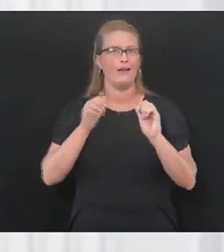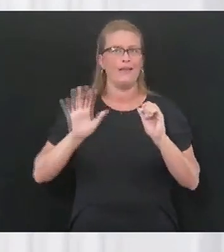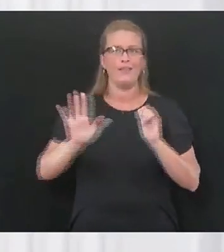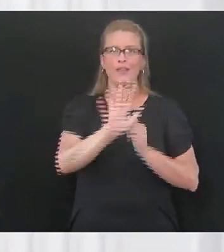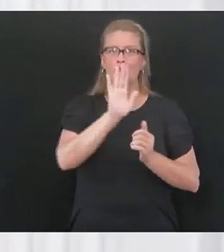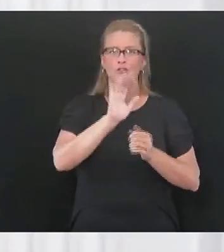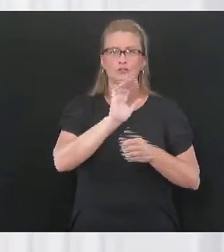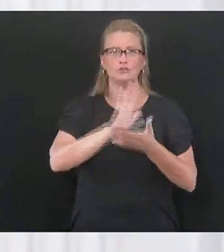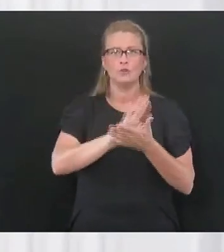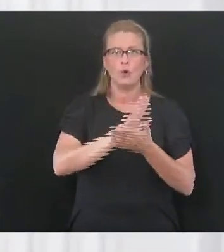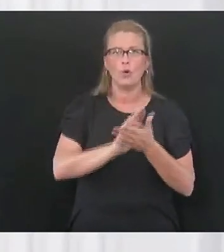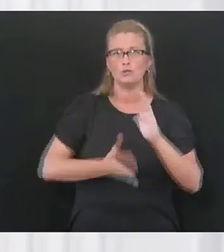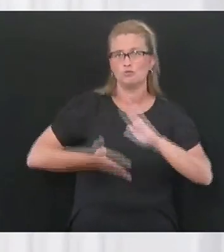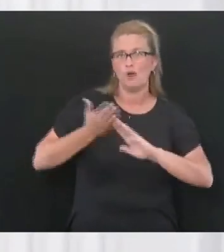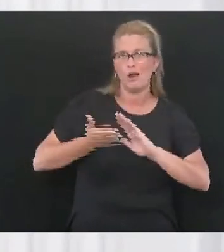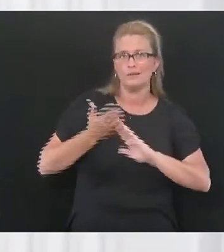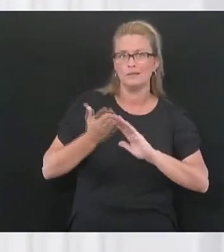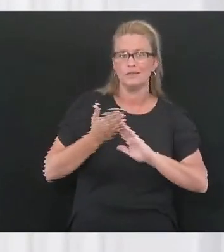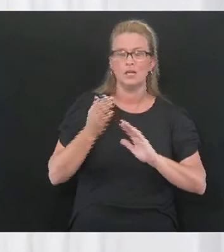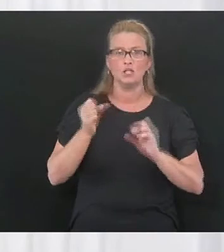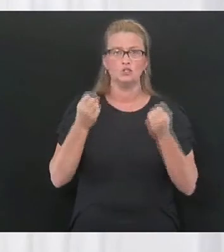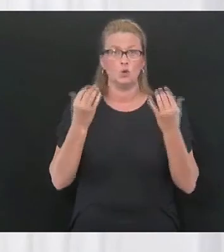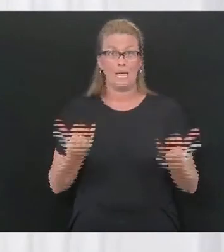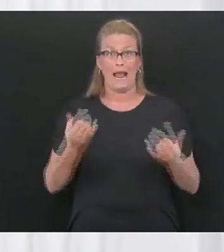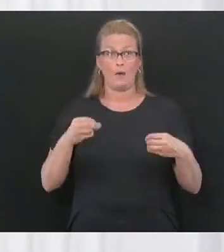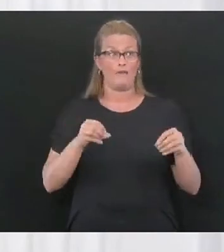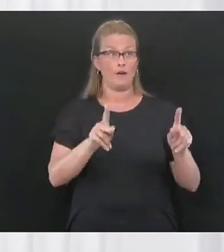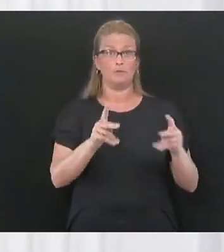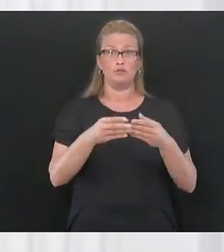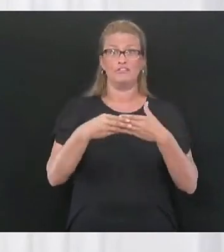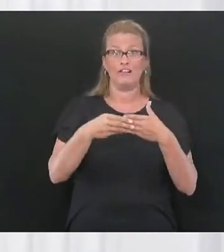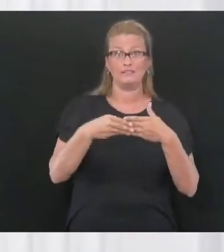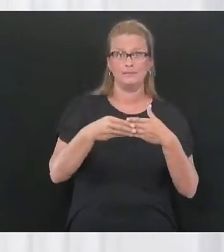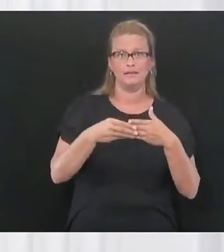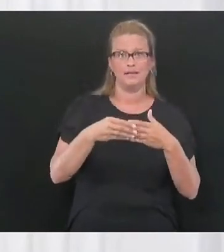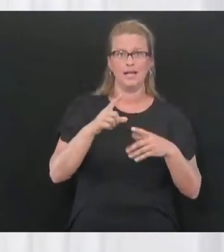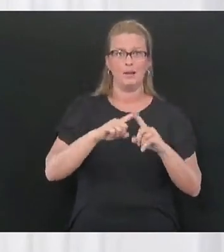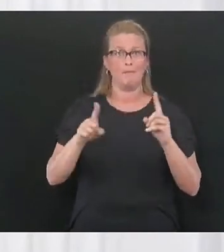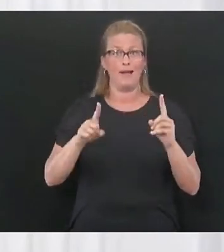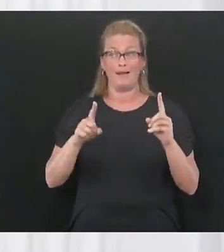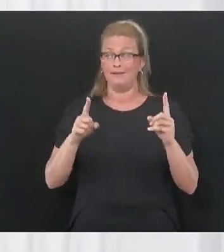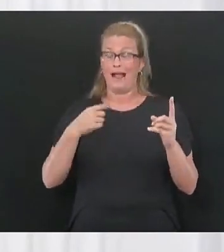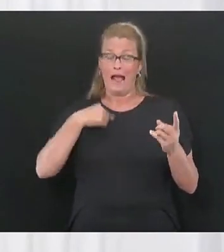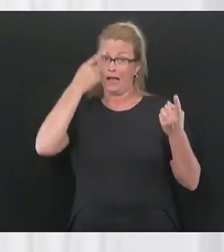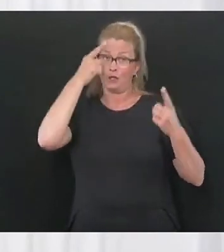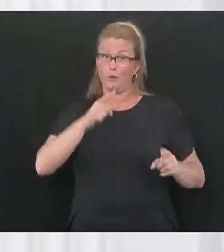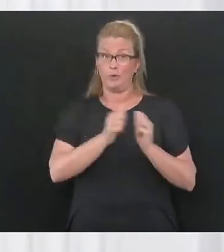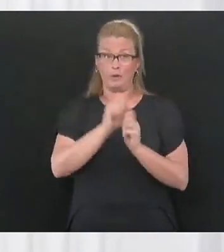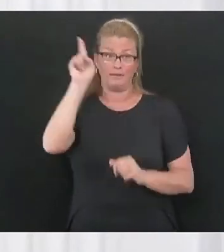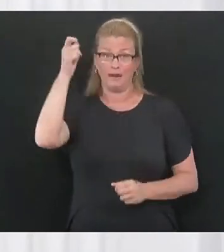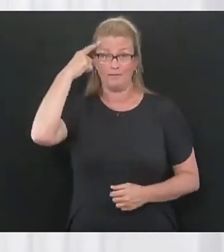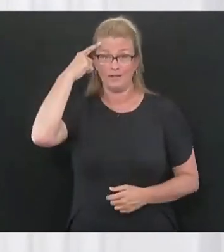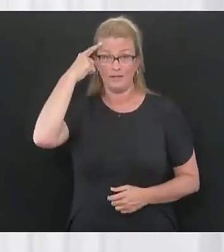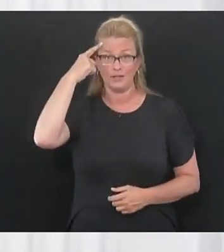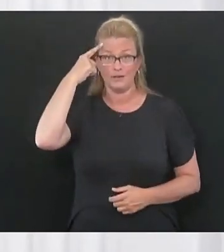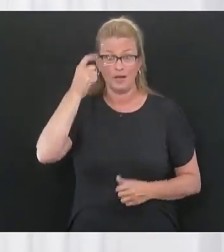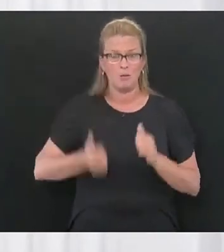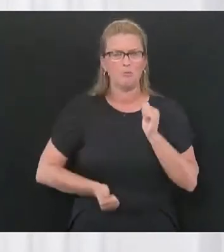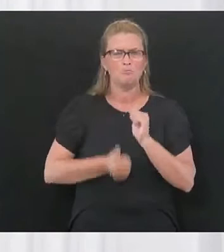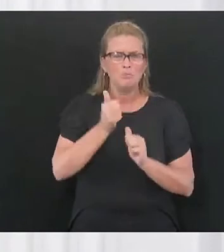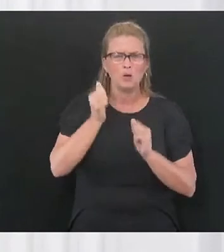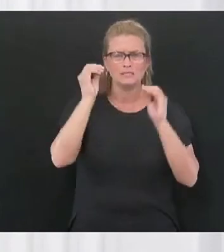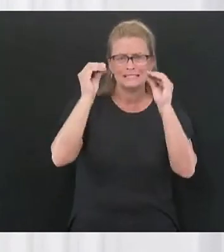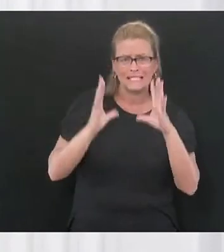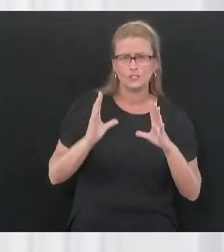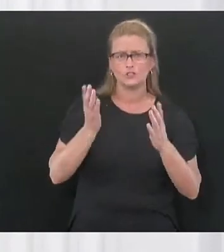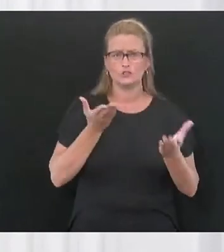be opportunities to be flexible. But at the end of the day, I agree with the governor. I think the majority of our teachers are service